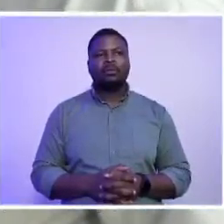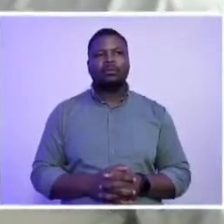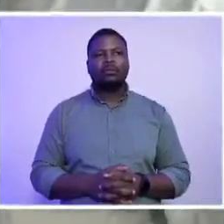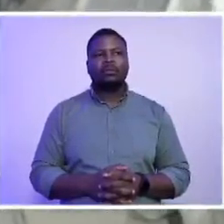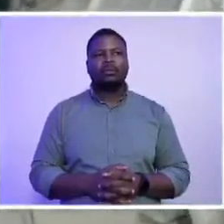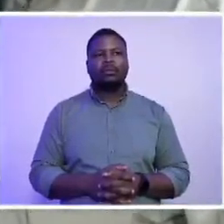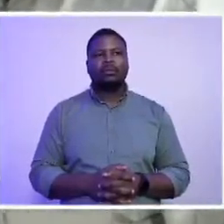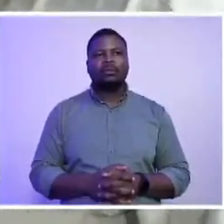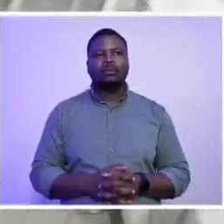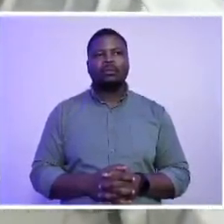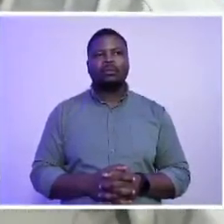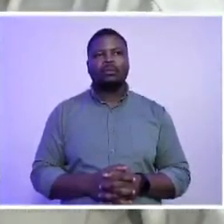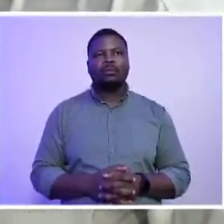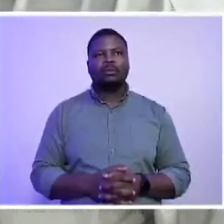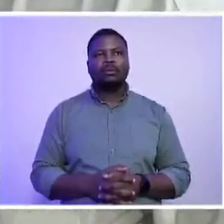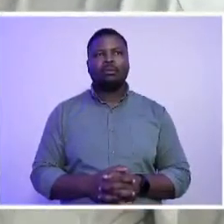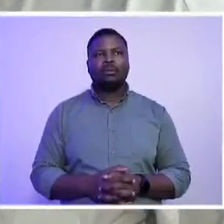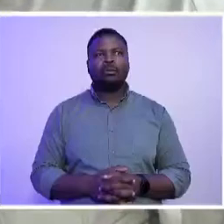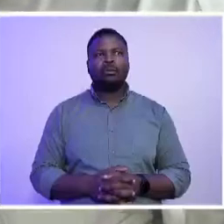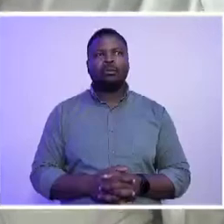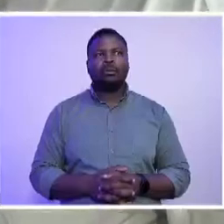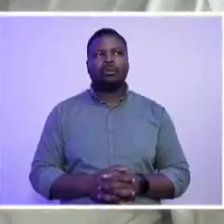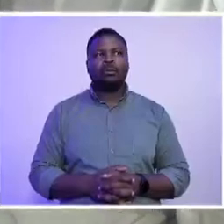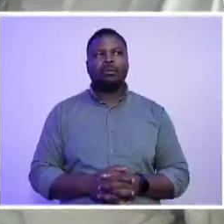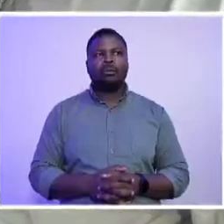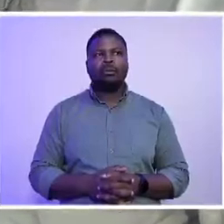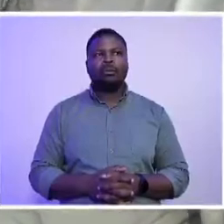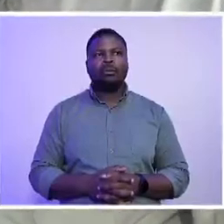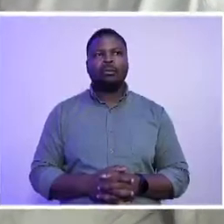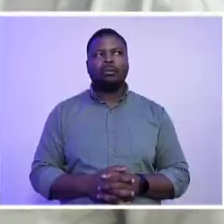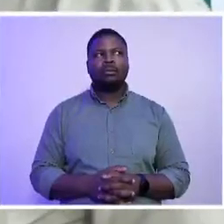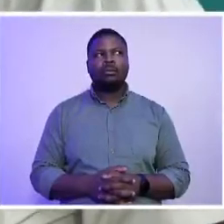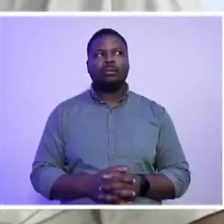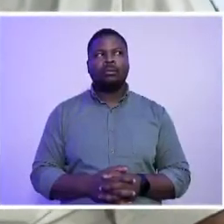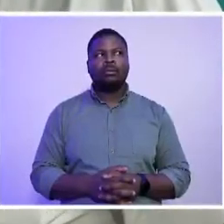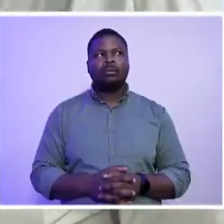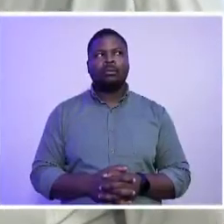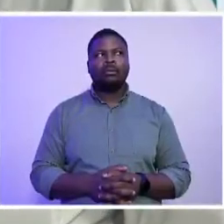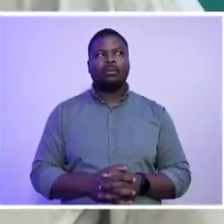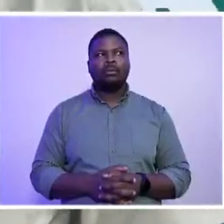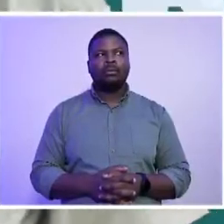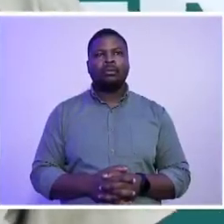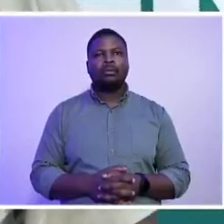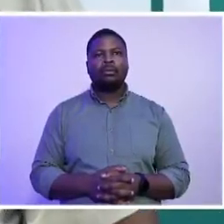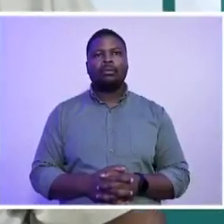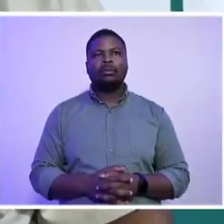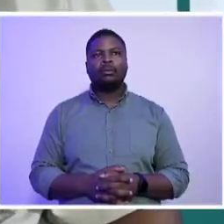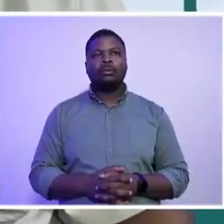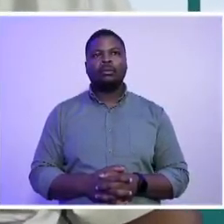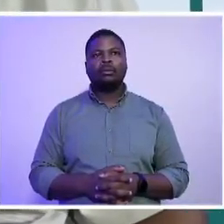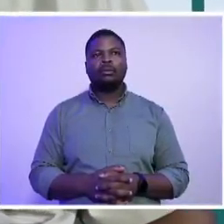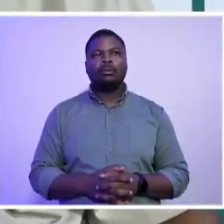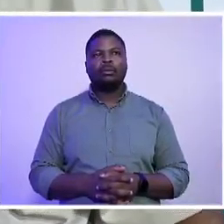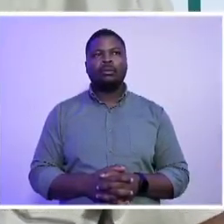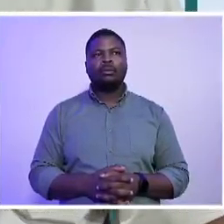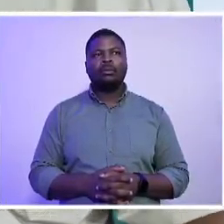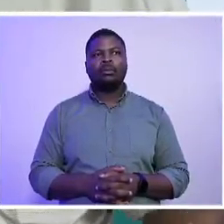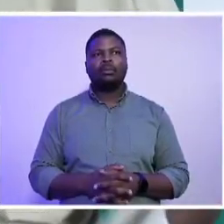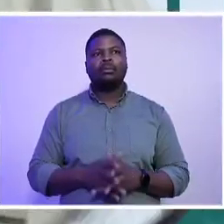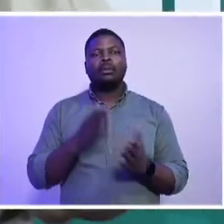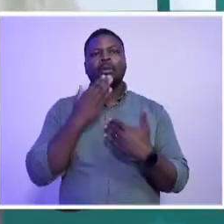Just wanted to say there's coffee still, I suppose. Thank you. Thank you,